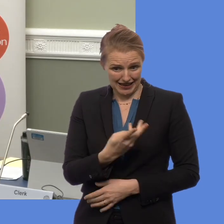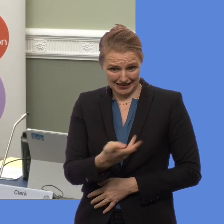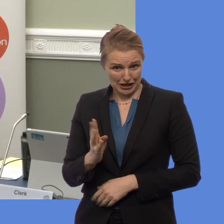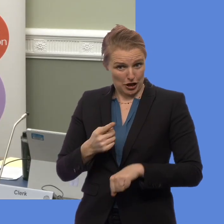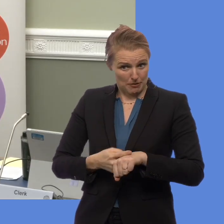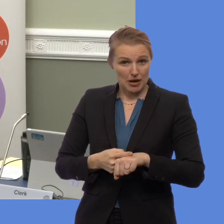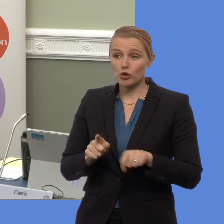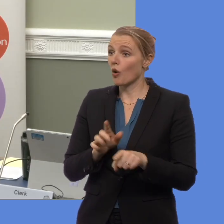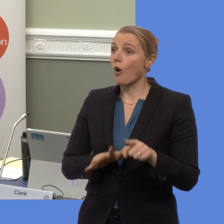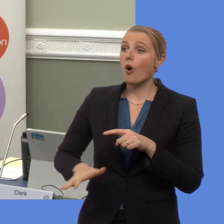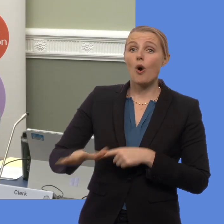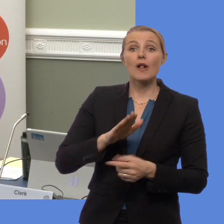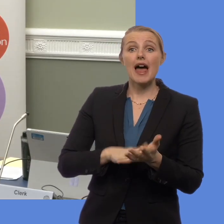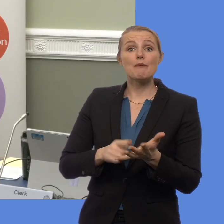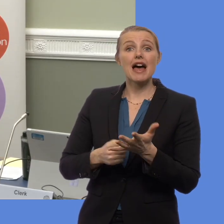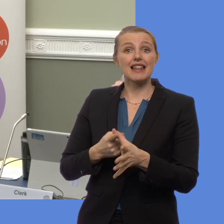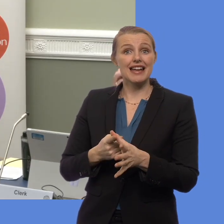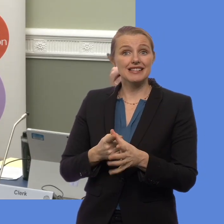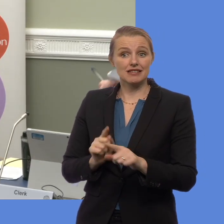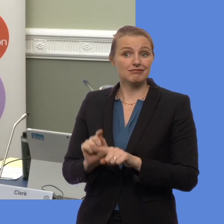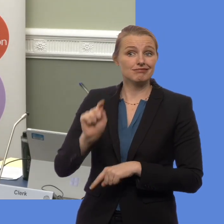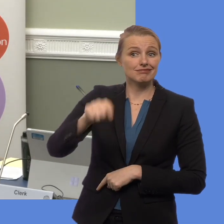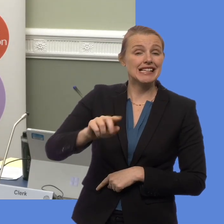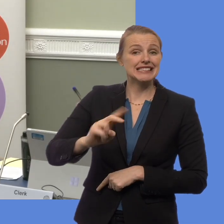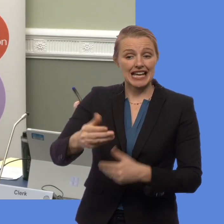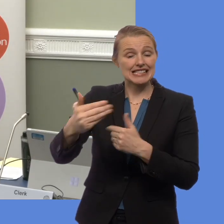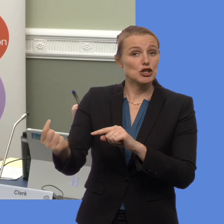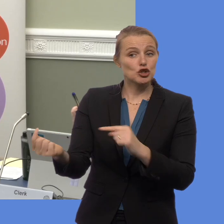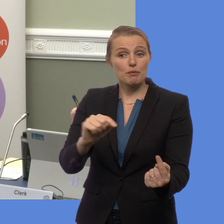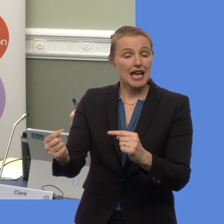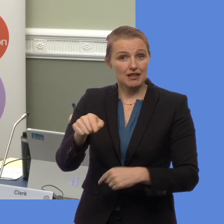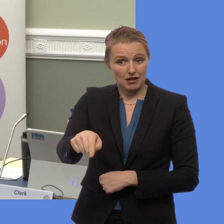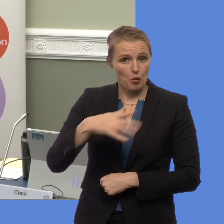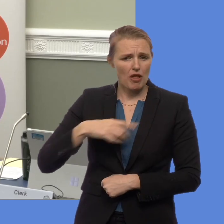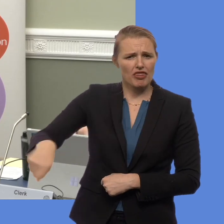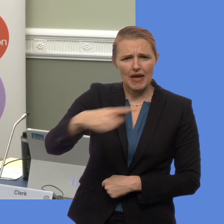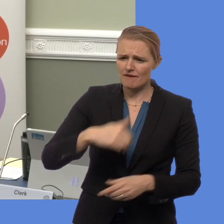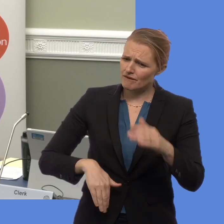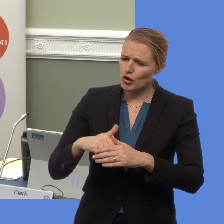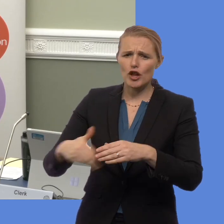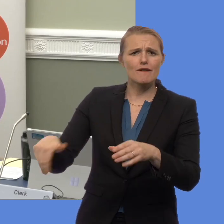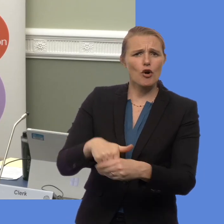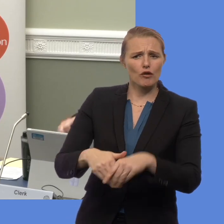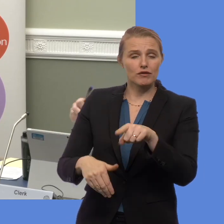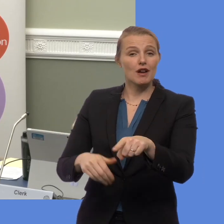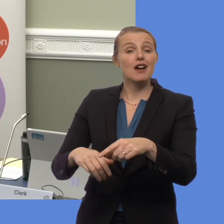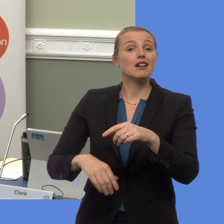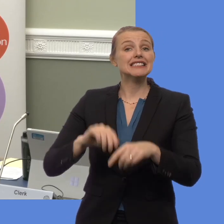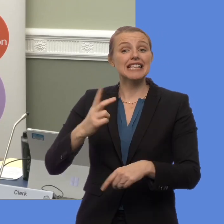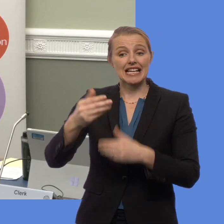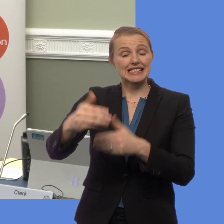active part in the second stage debate on the principle of the bill, which I note is now scheduled for Tuesday 18th of